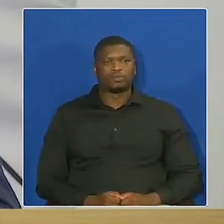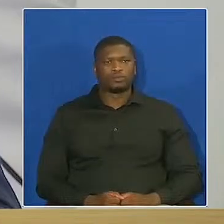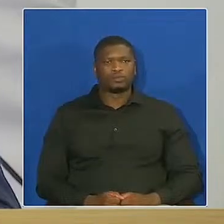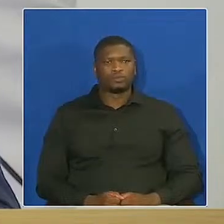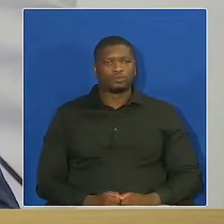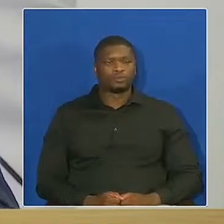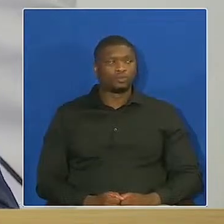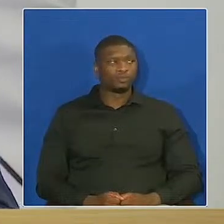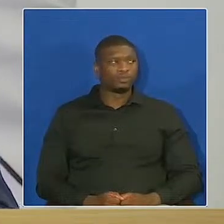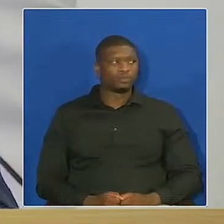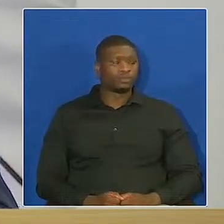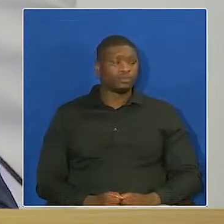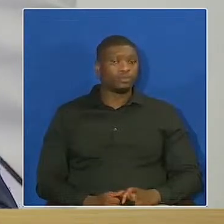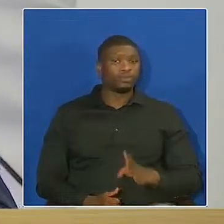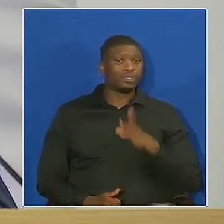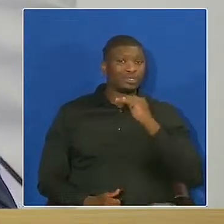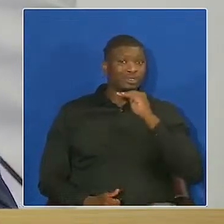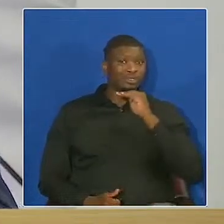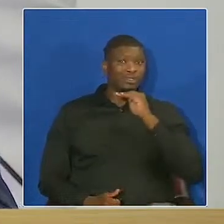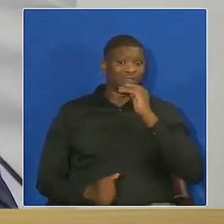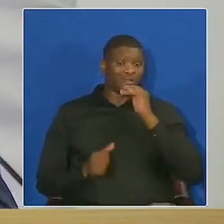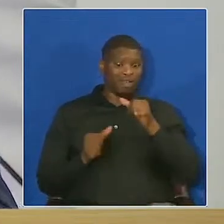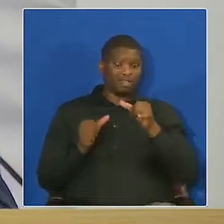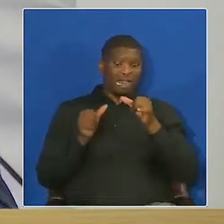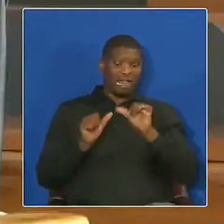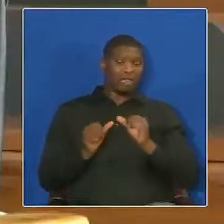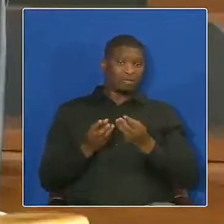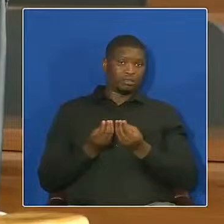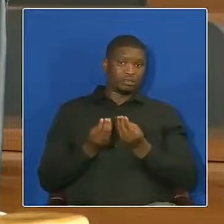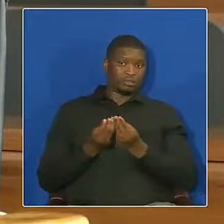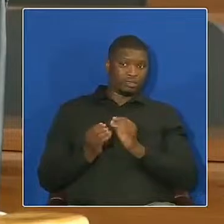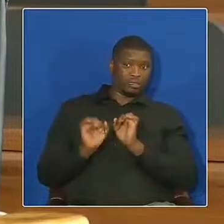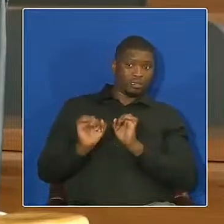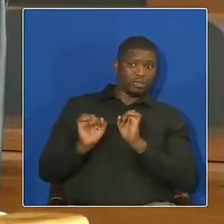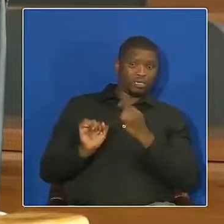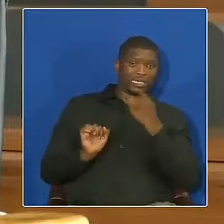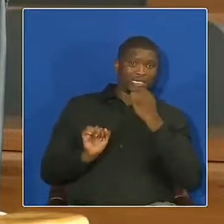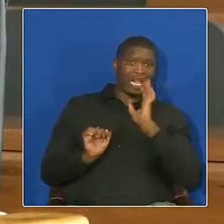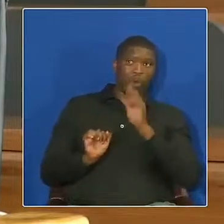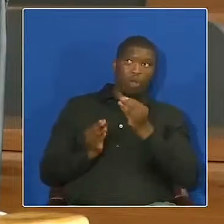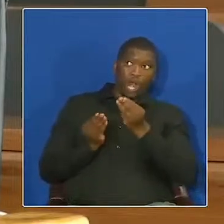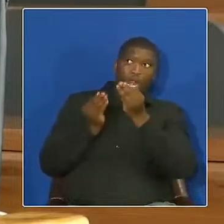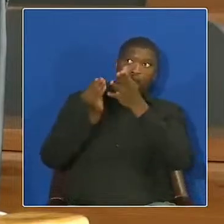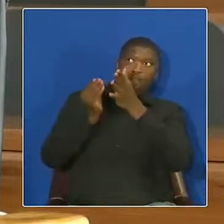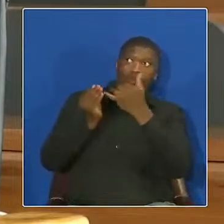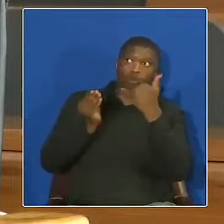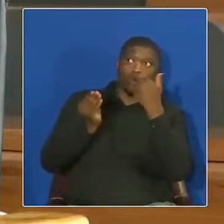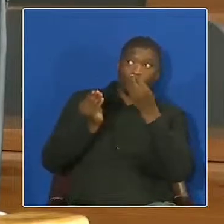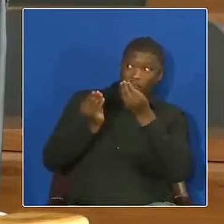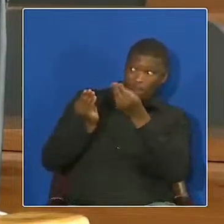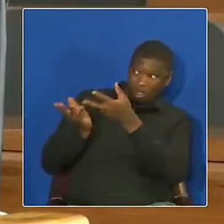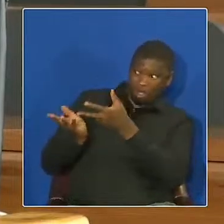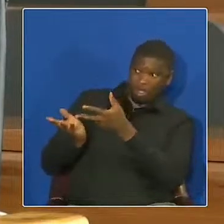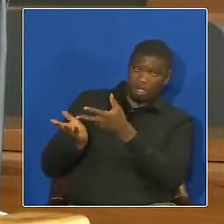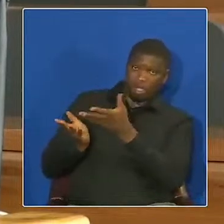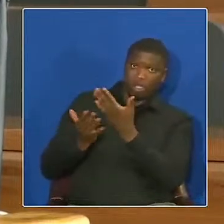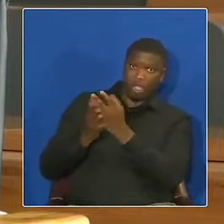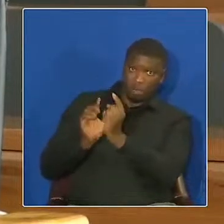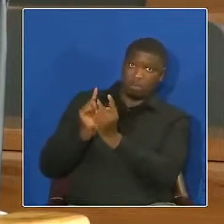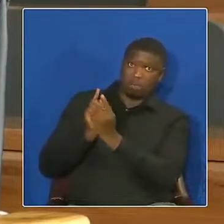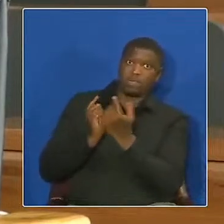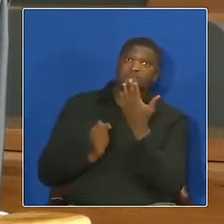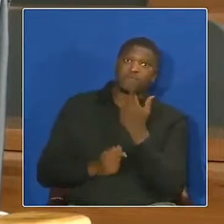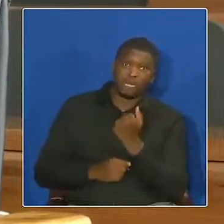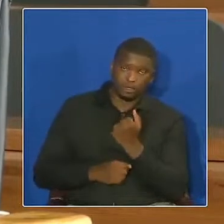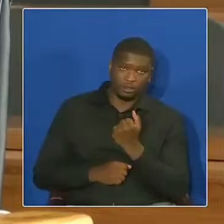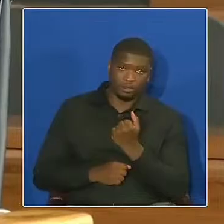So in the then the next thing within the screenshot is I'm sending him your numbers that you meet him, please.